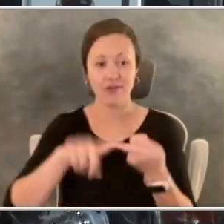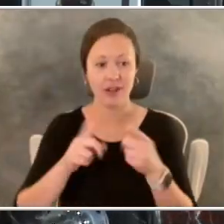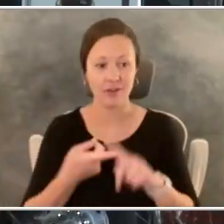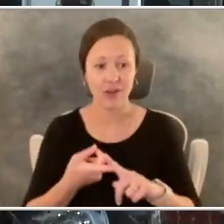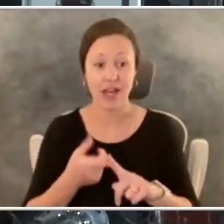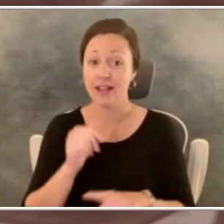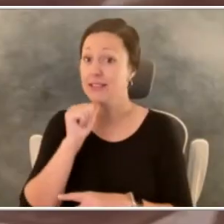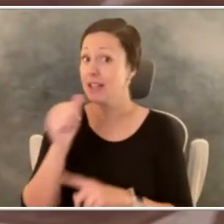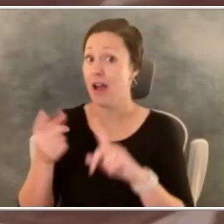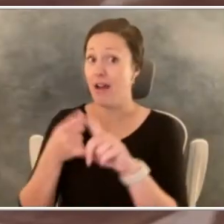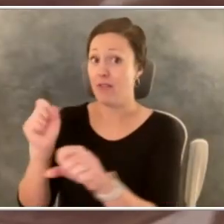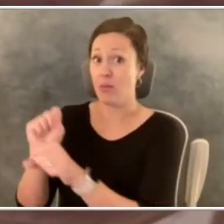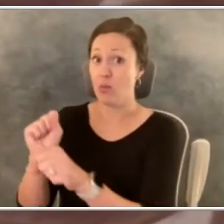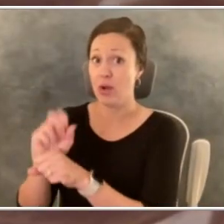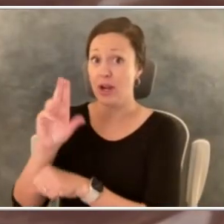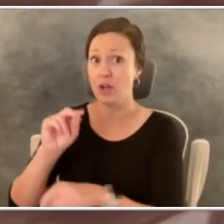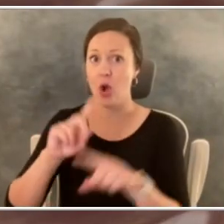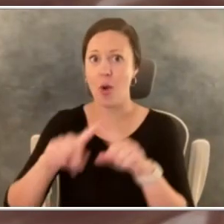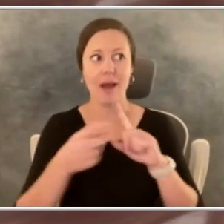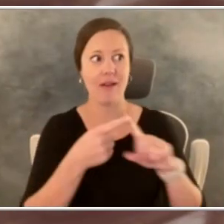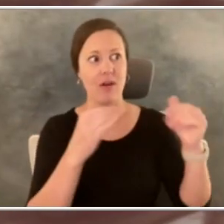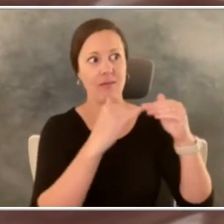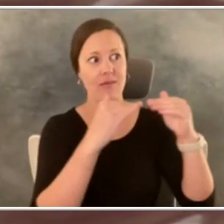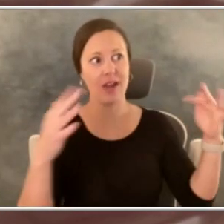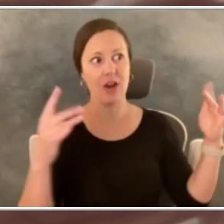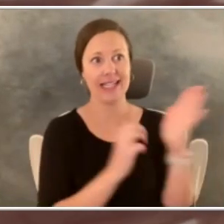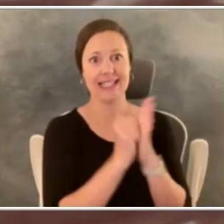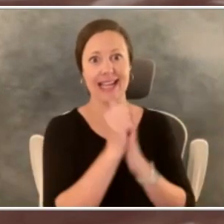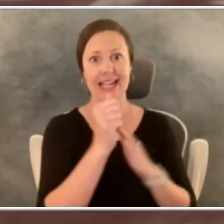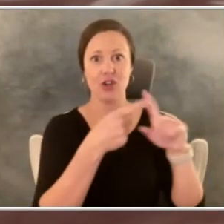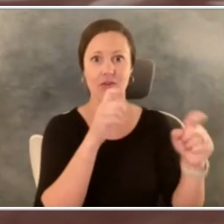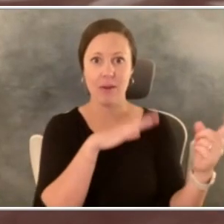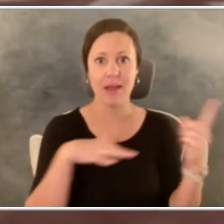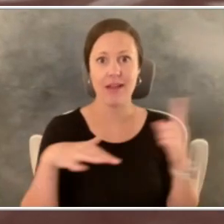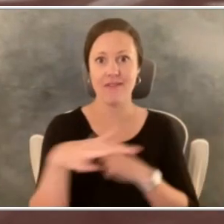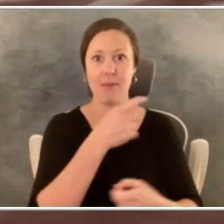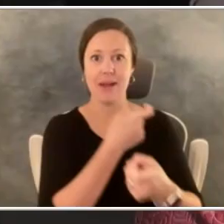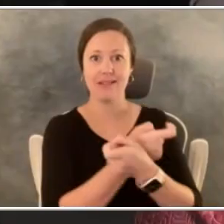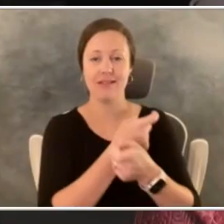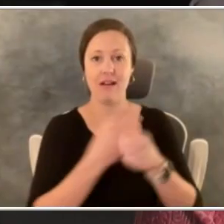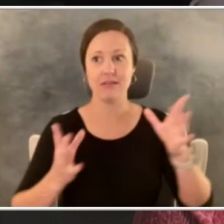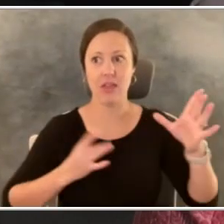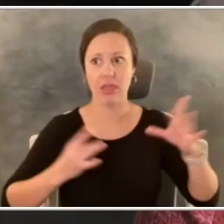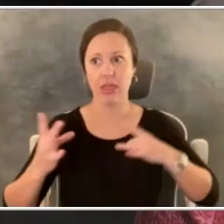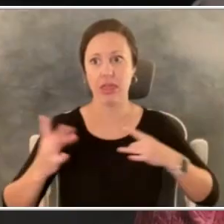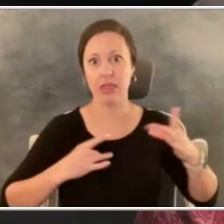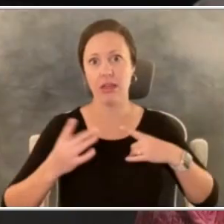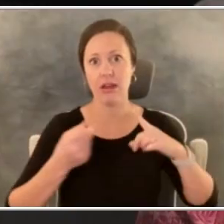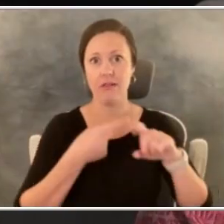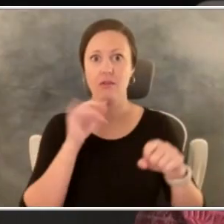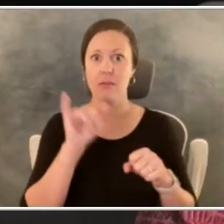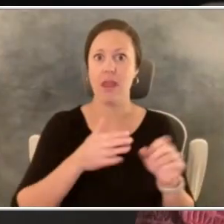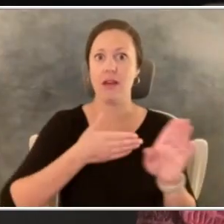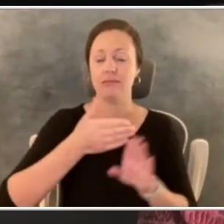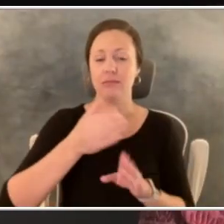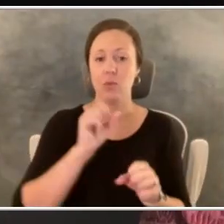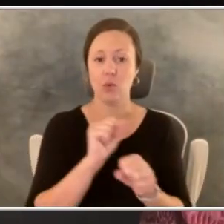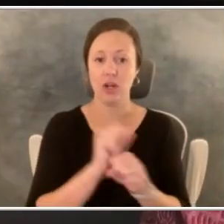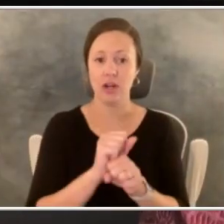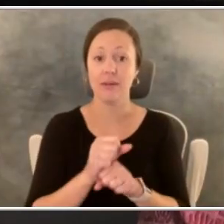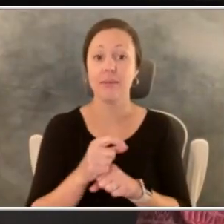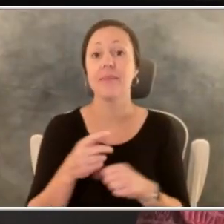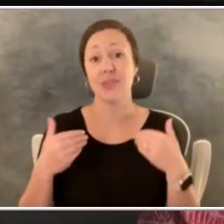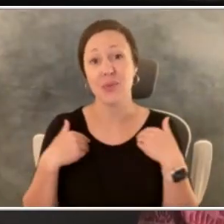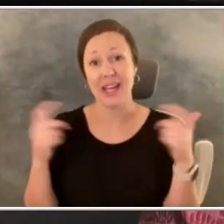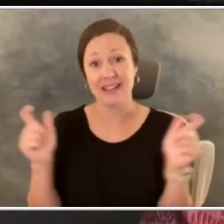various cancers brought on by environmental toxins doing the job. We have a small group just from our department